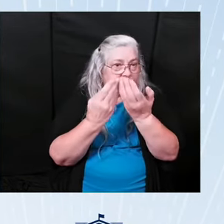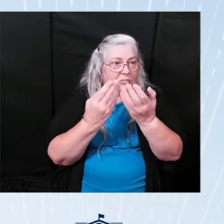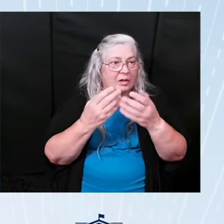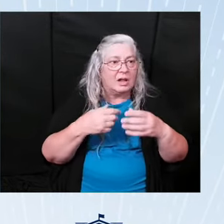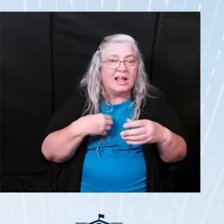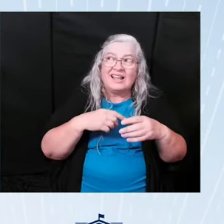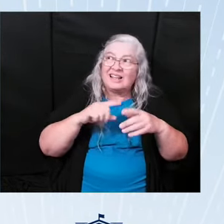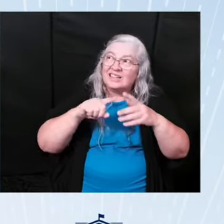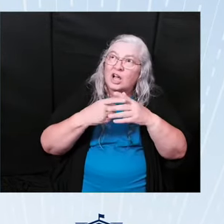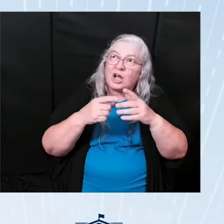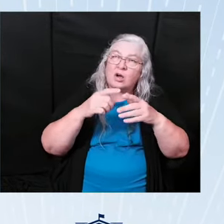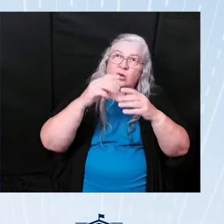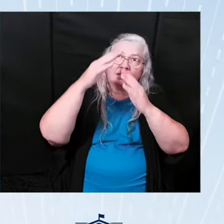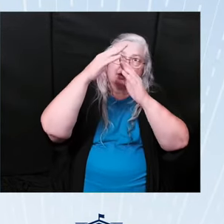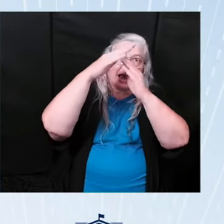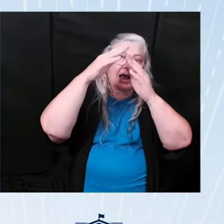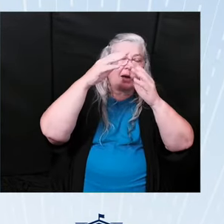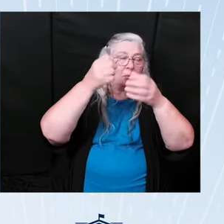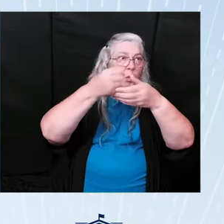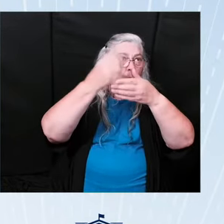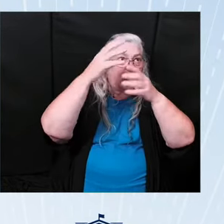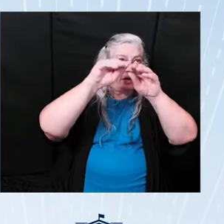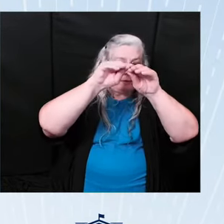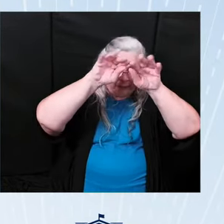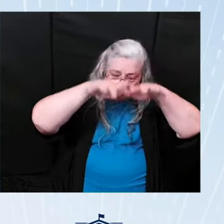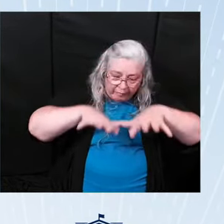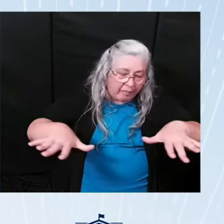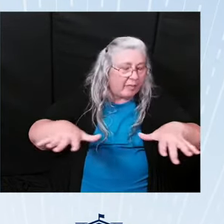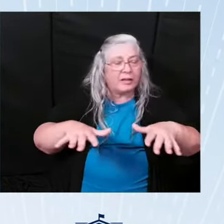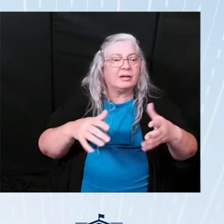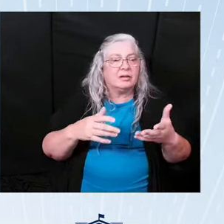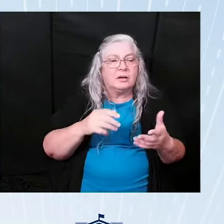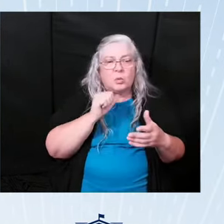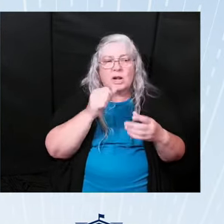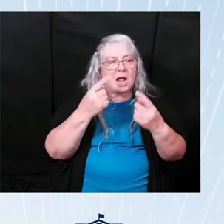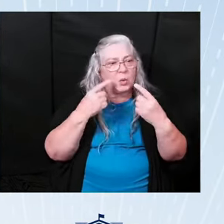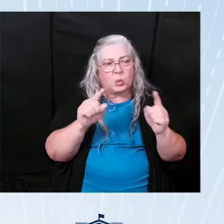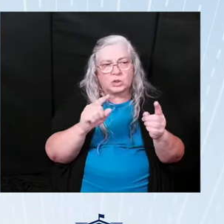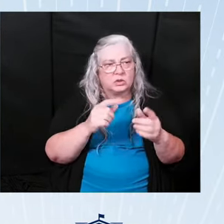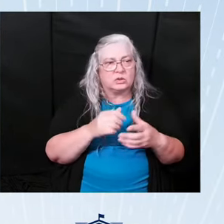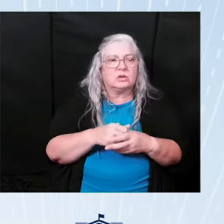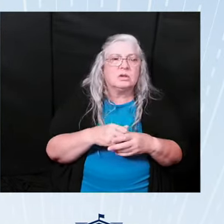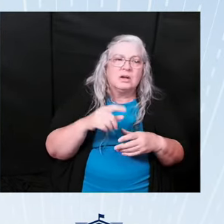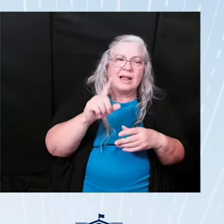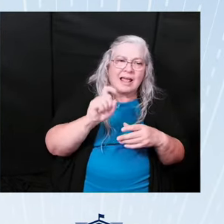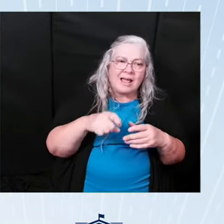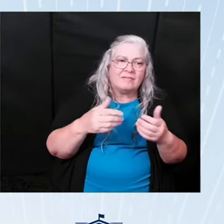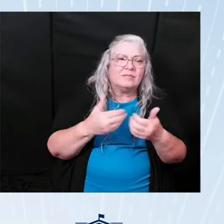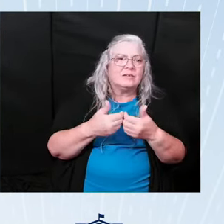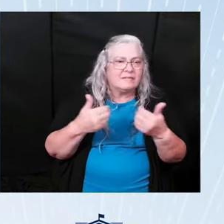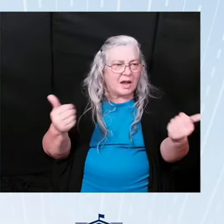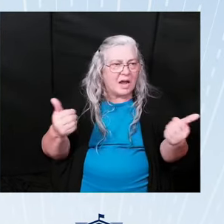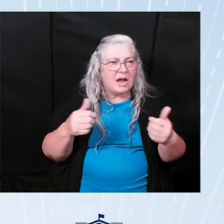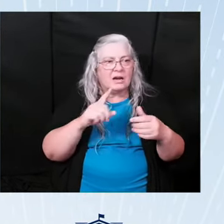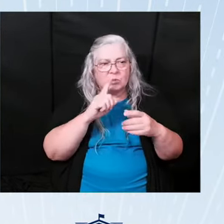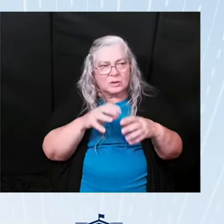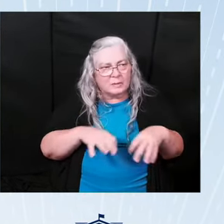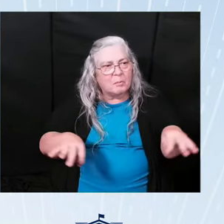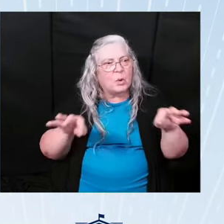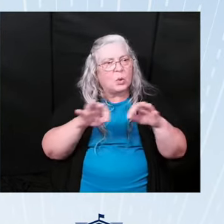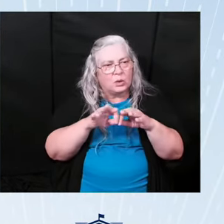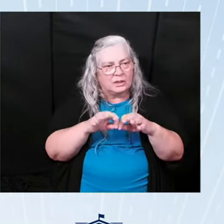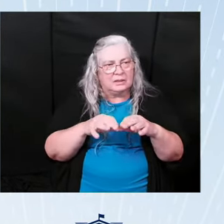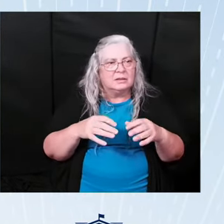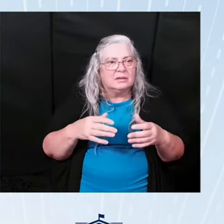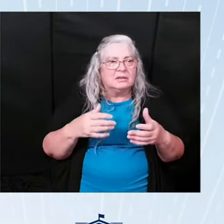and that divide continues to get wider every day. We have to make sure that we go in the other direction, not that one. That commitment is